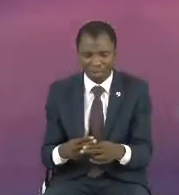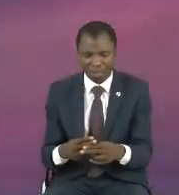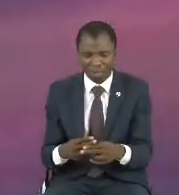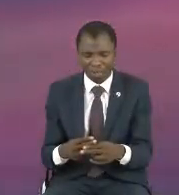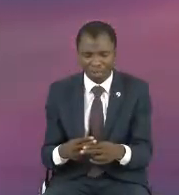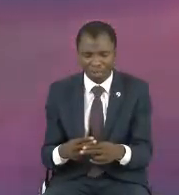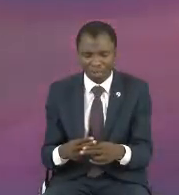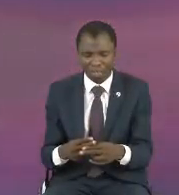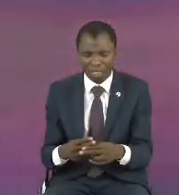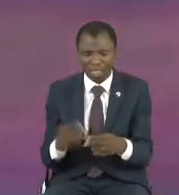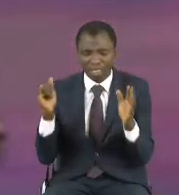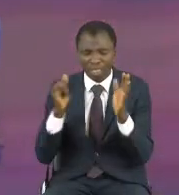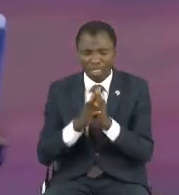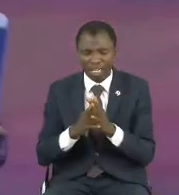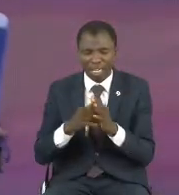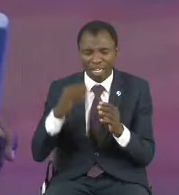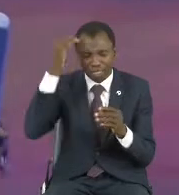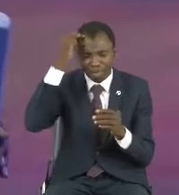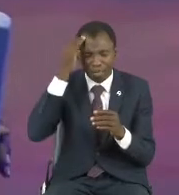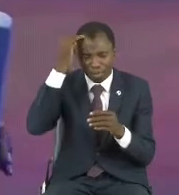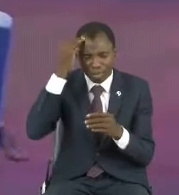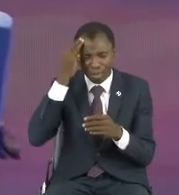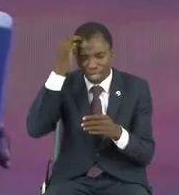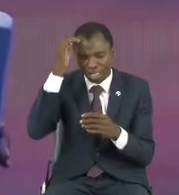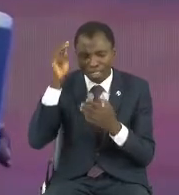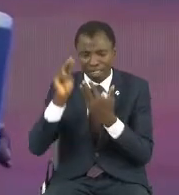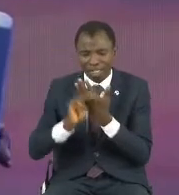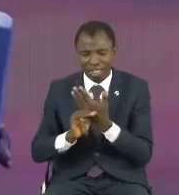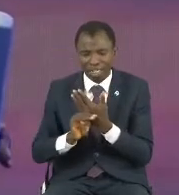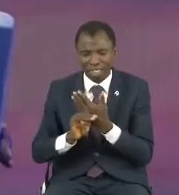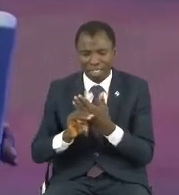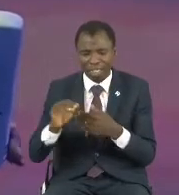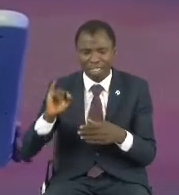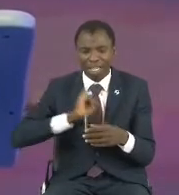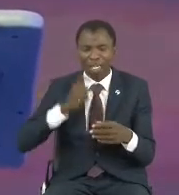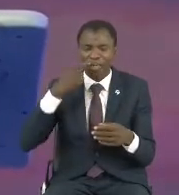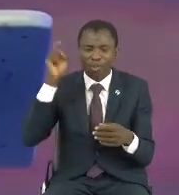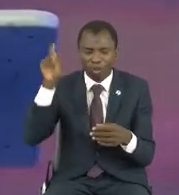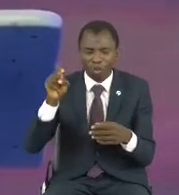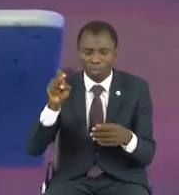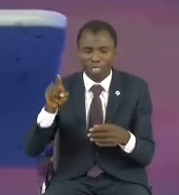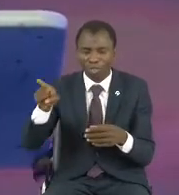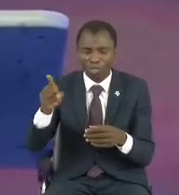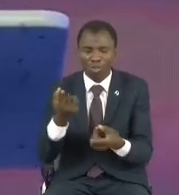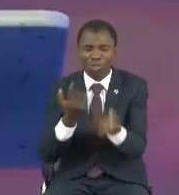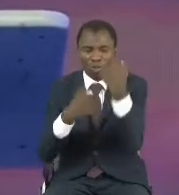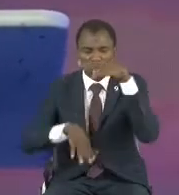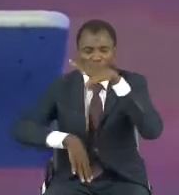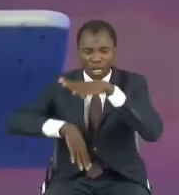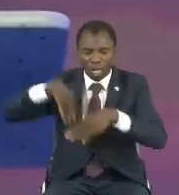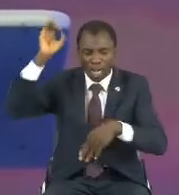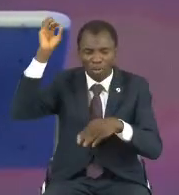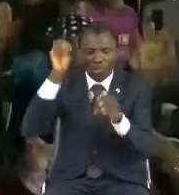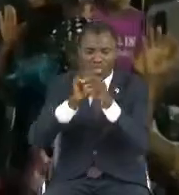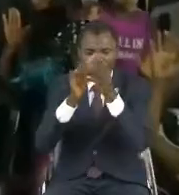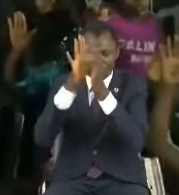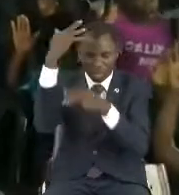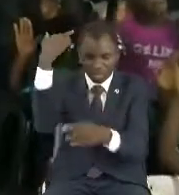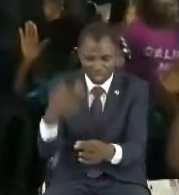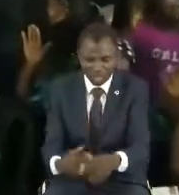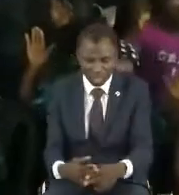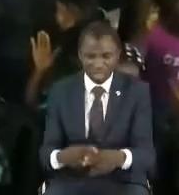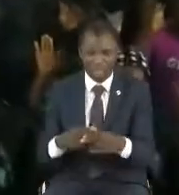That insanity, madness, I command you, come out in Jesus'